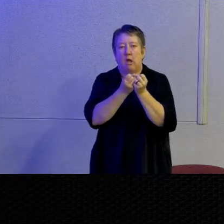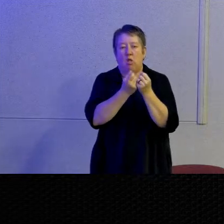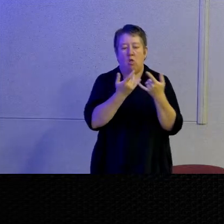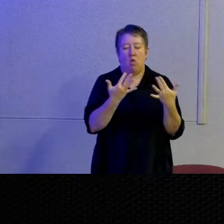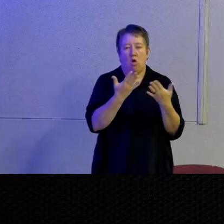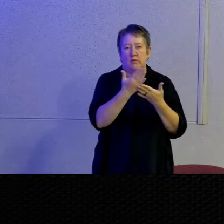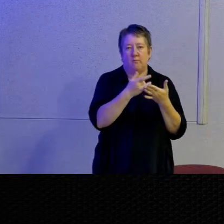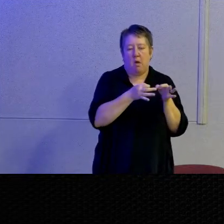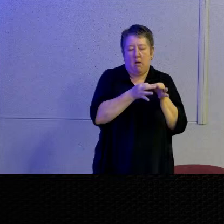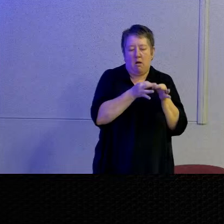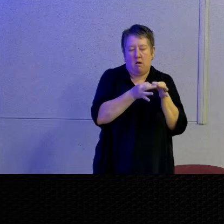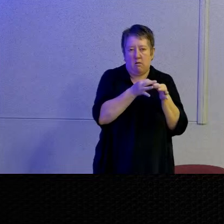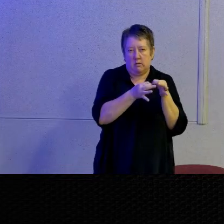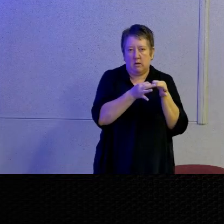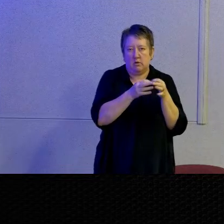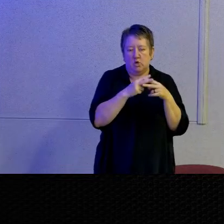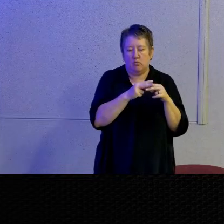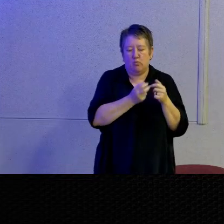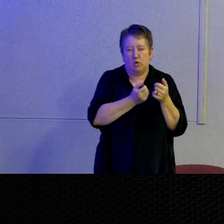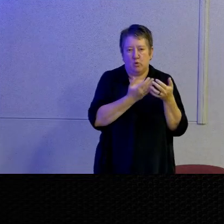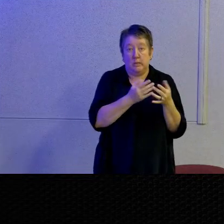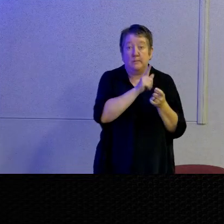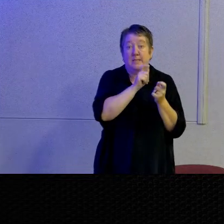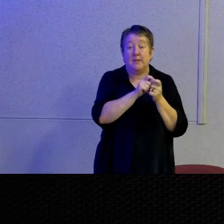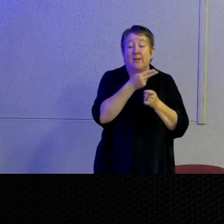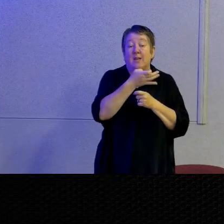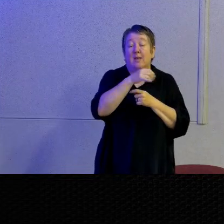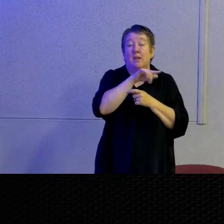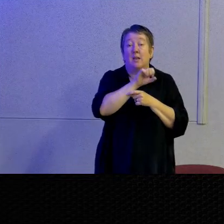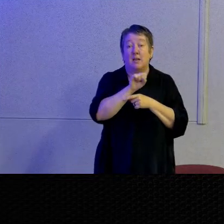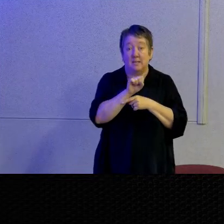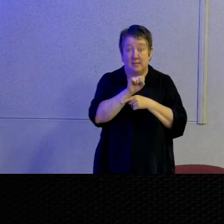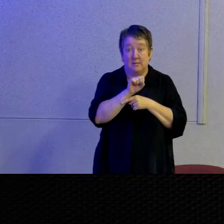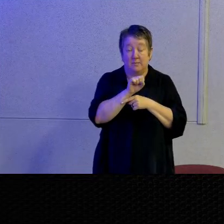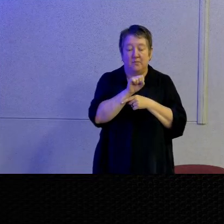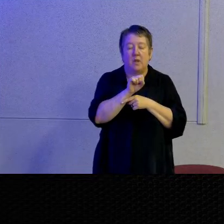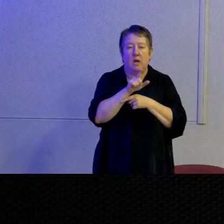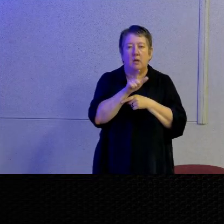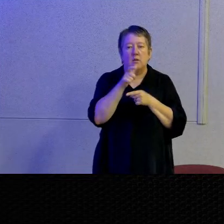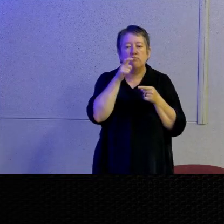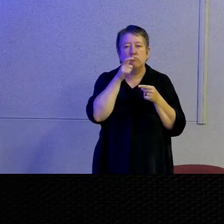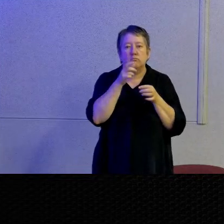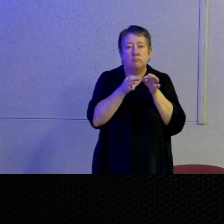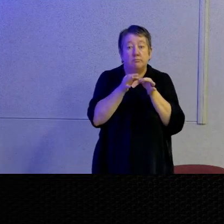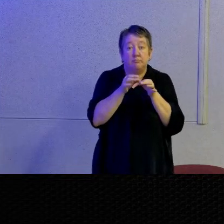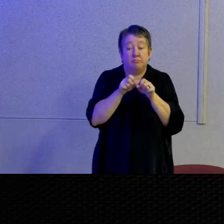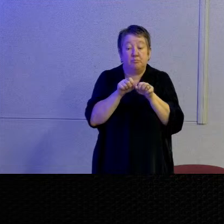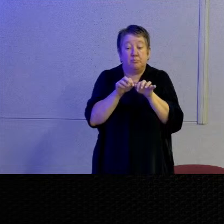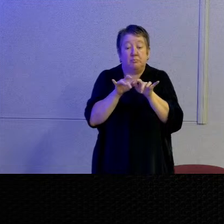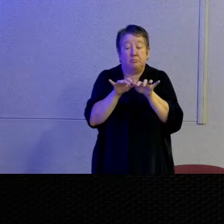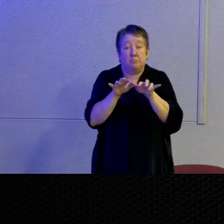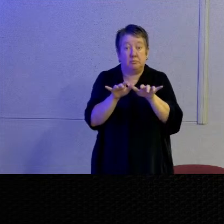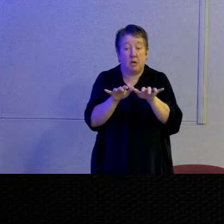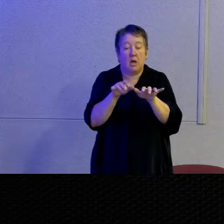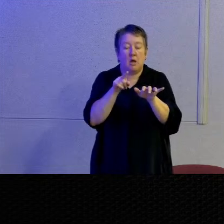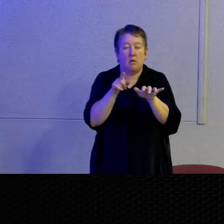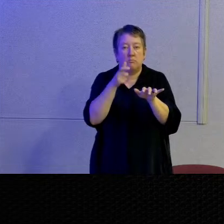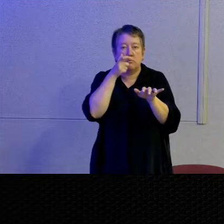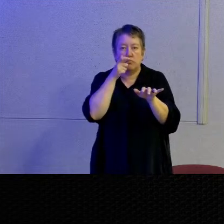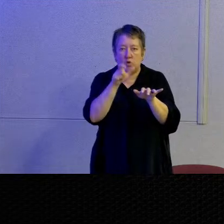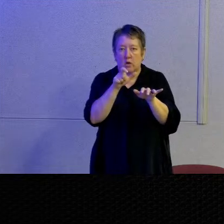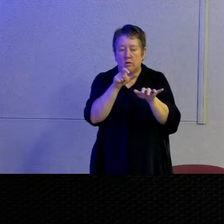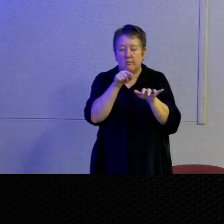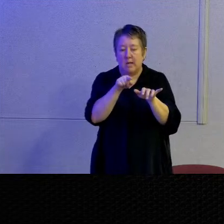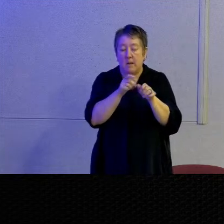in particular lots of Higgs particles, and check whether the couplings of those particles, and